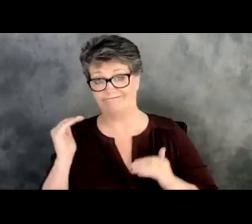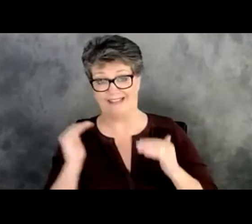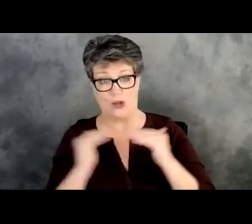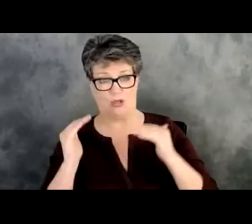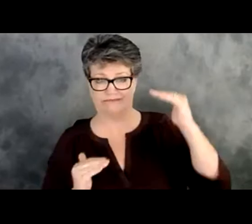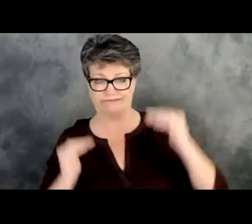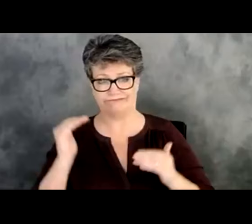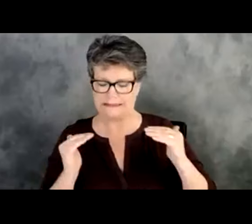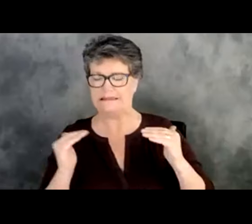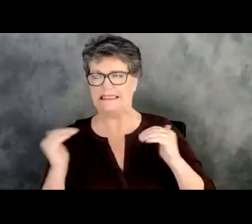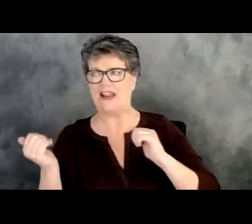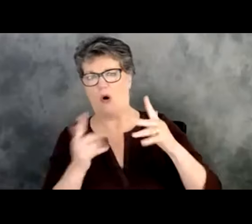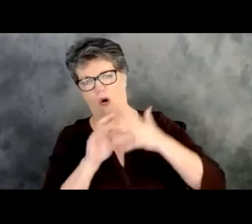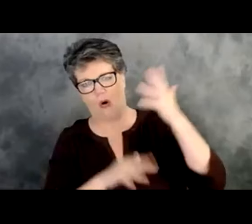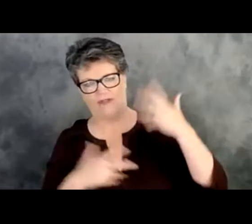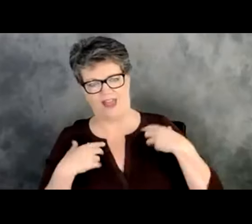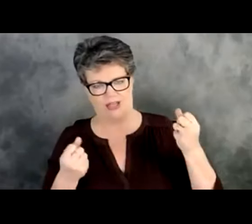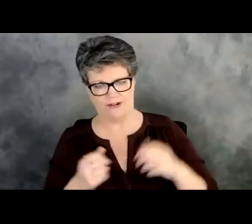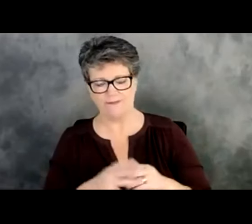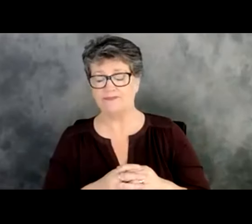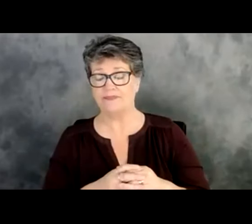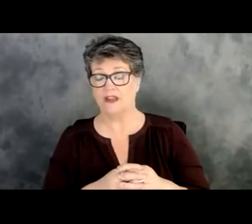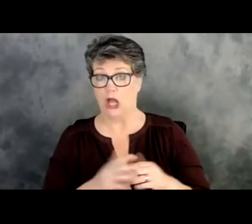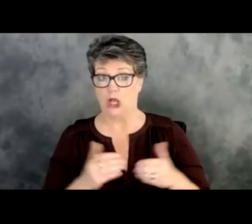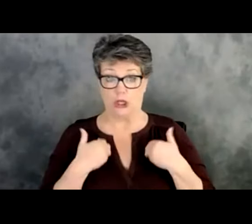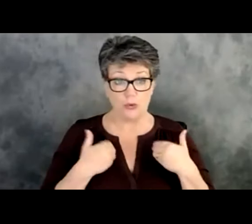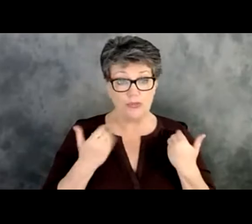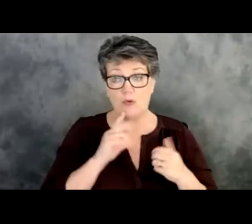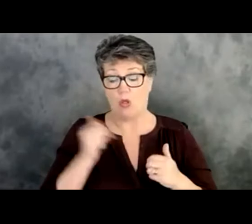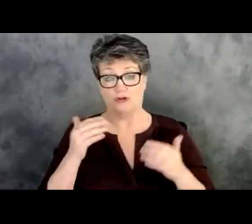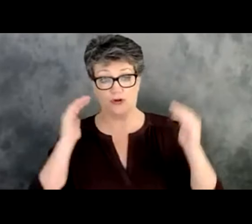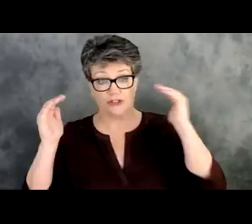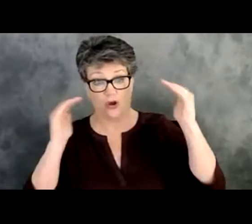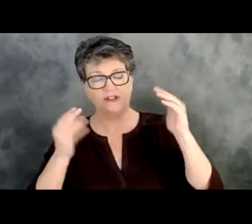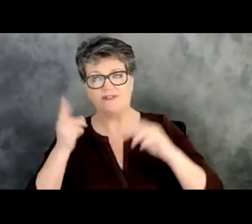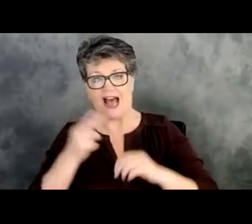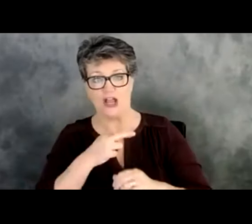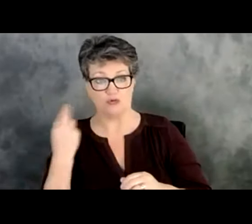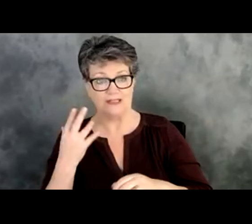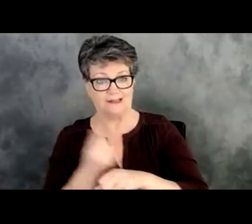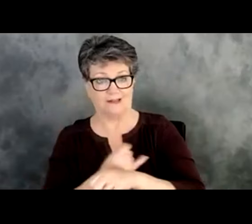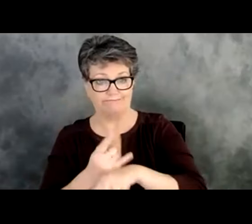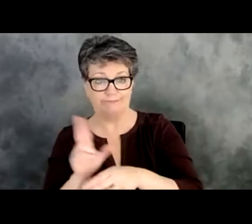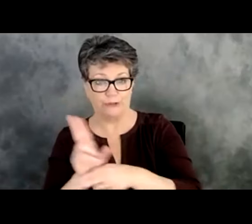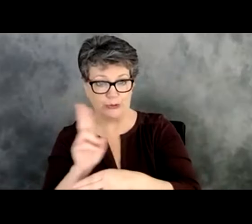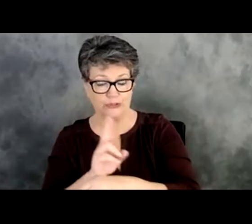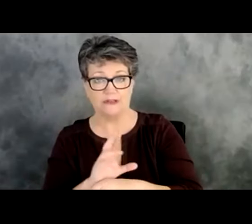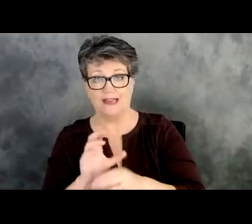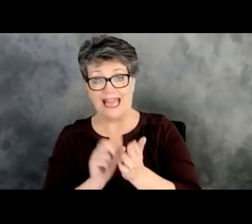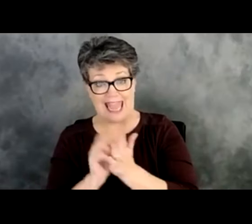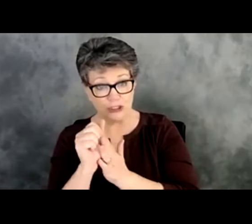of their health. Both LGBTQ youth and older adults are at higher risk for substance use,